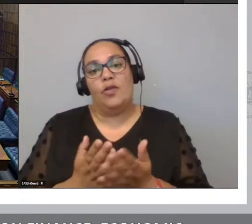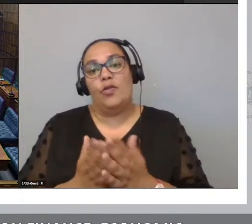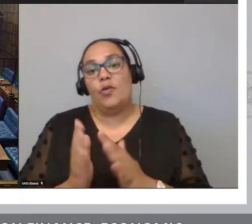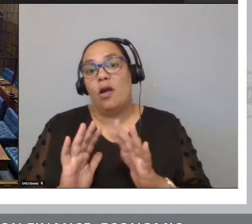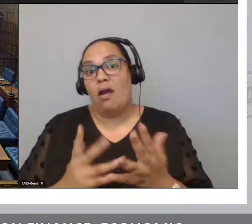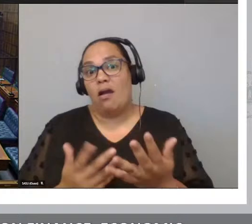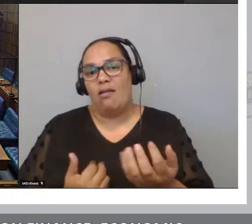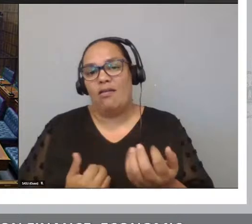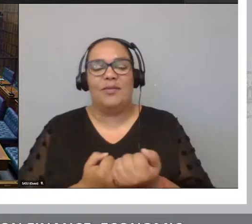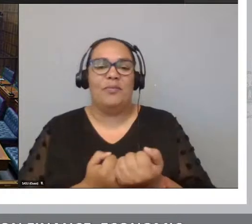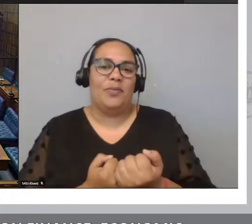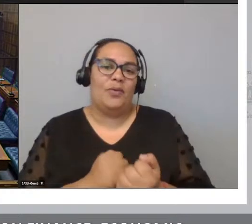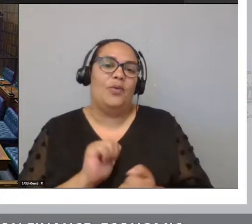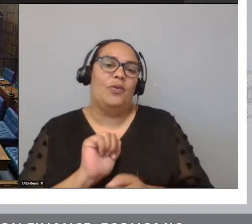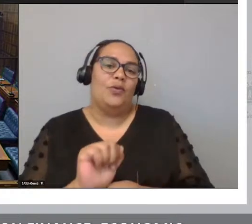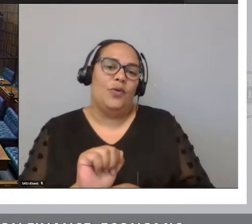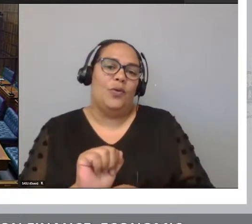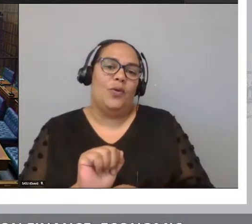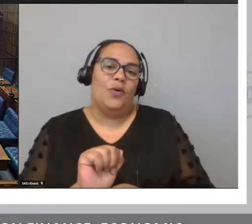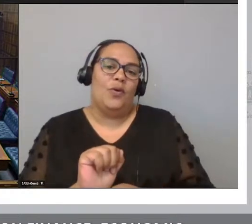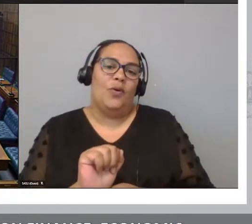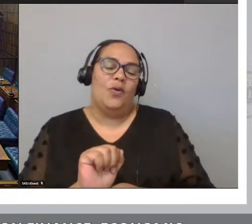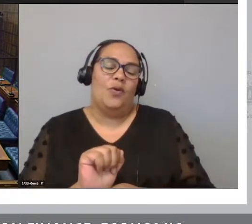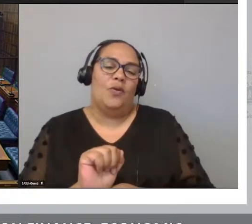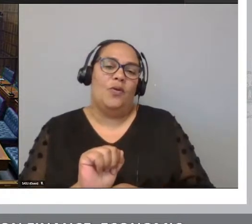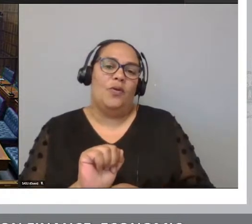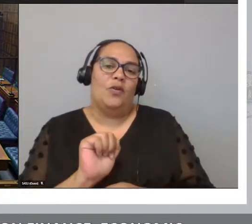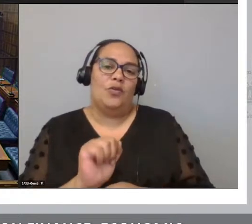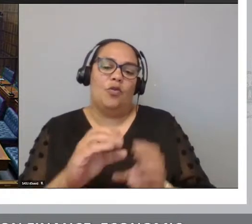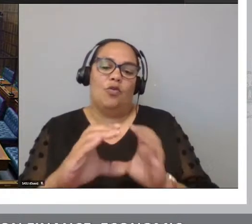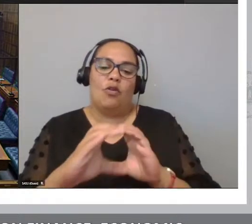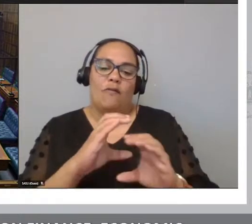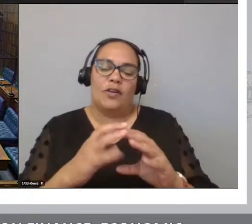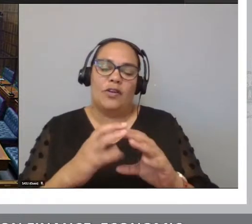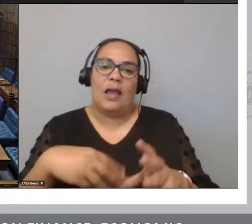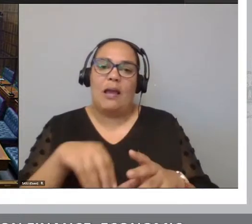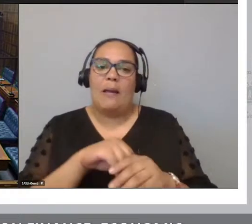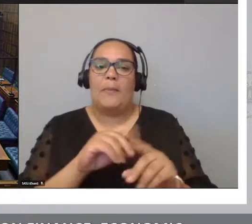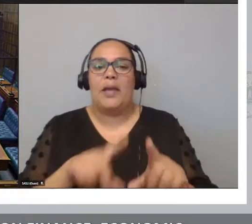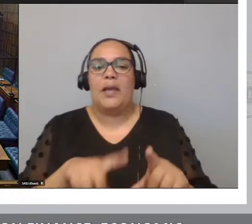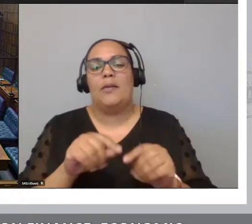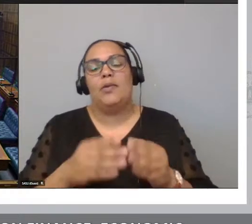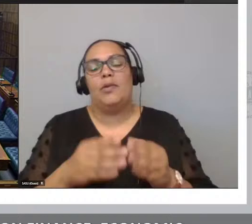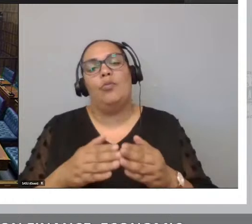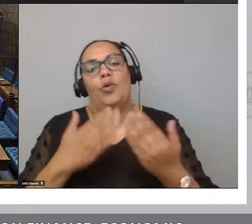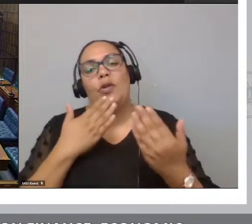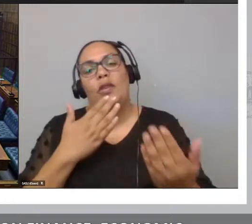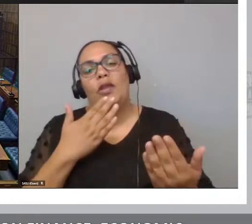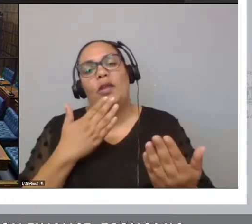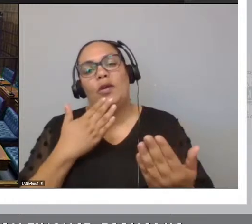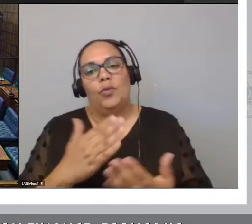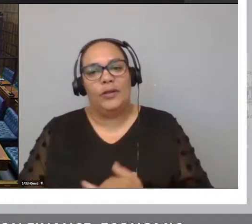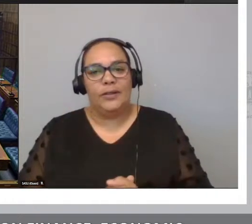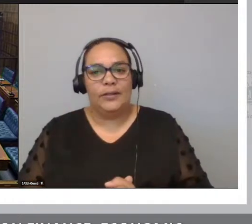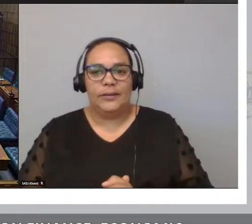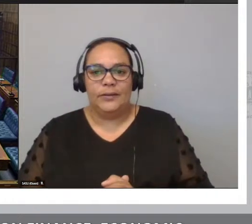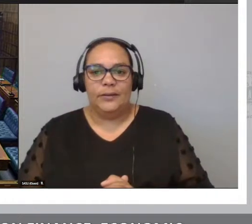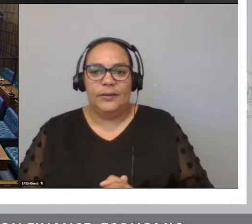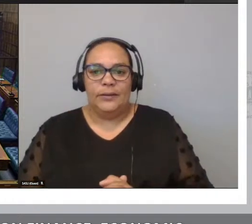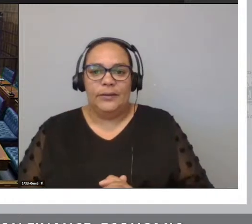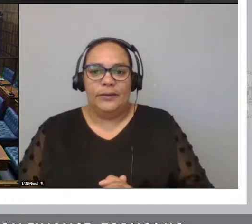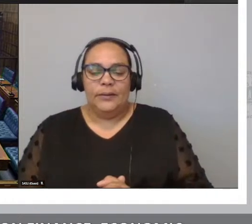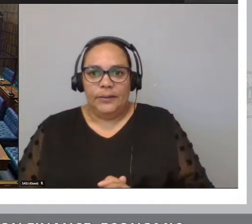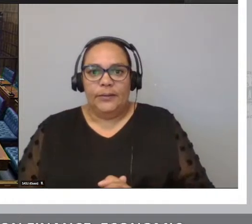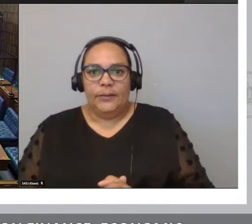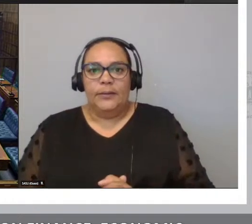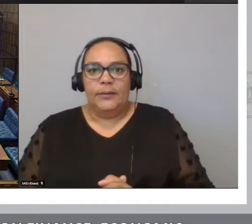supporting the the con conversations regarding the cap Town Port thank you yes thank you I